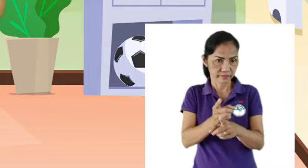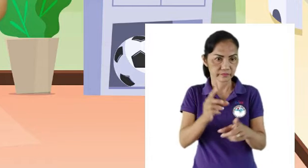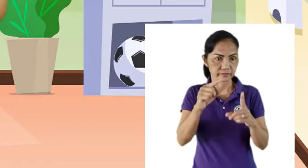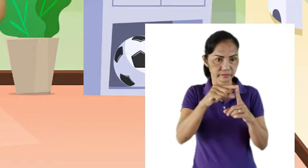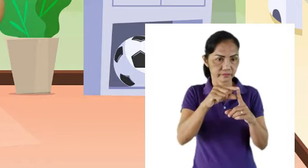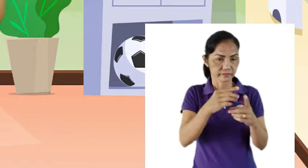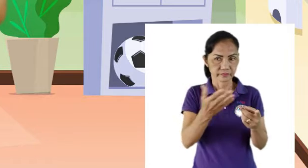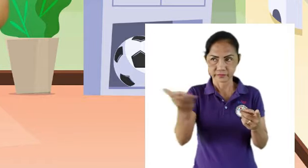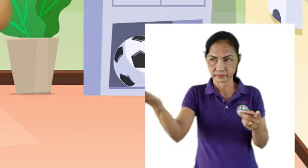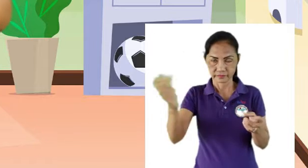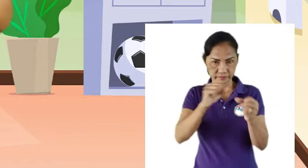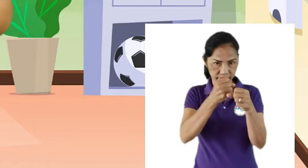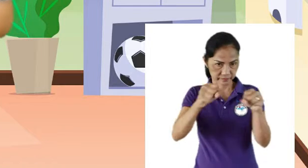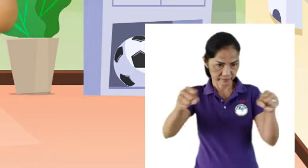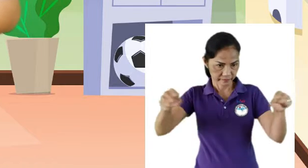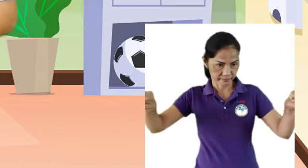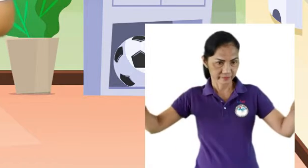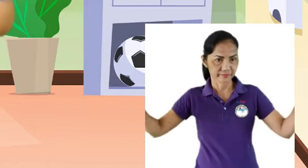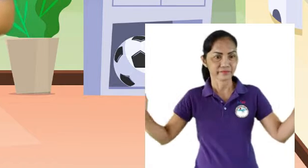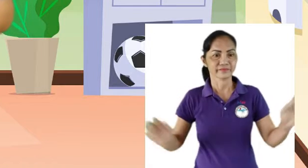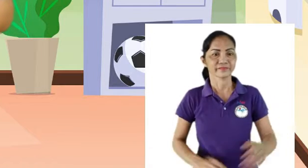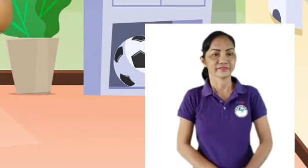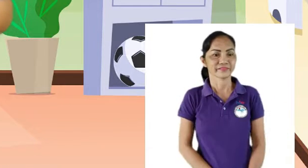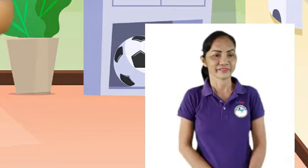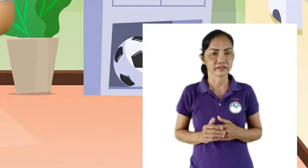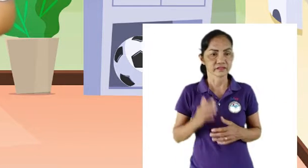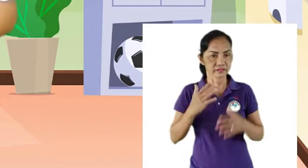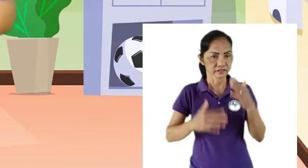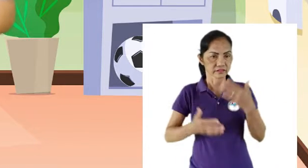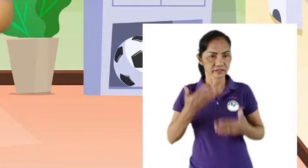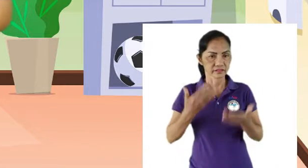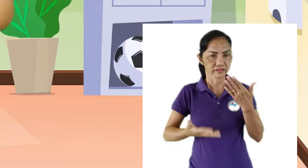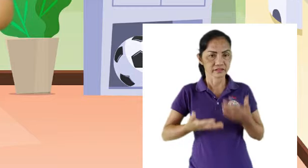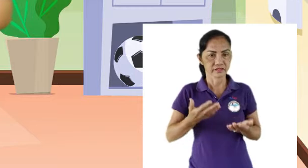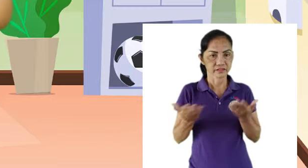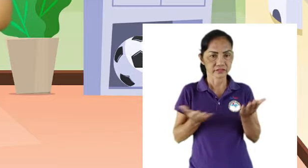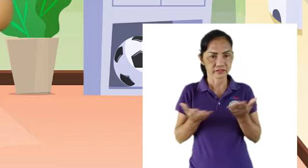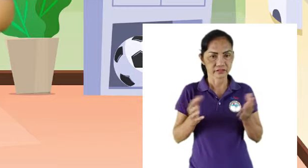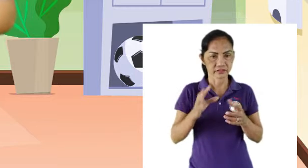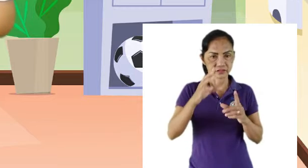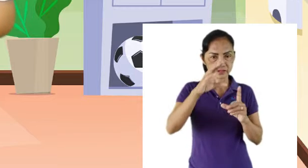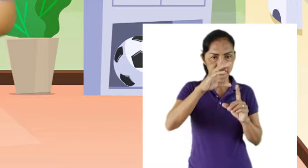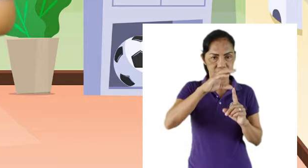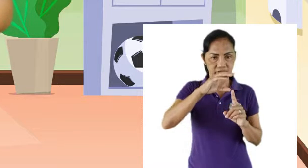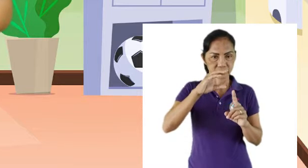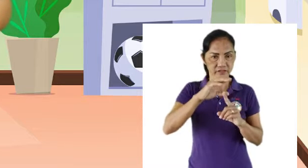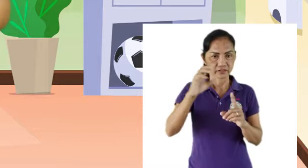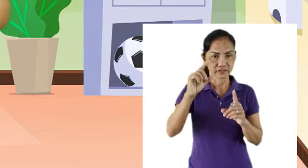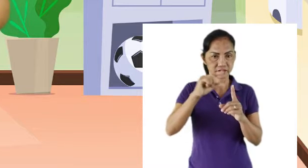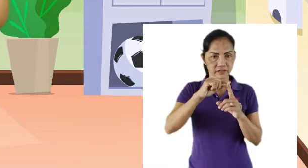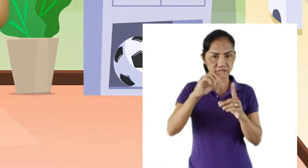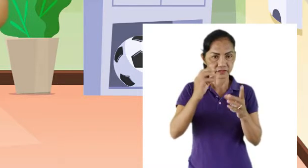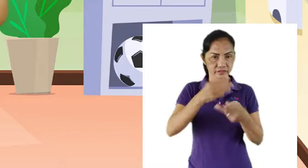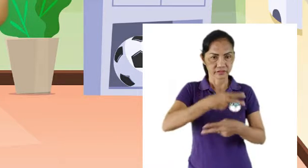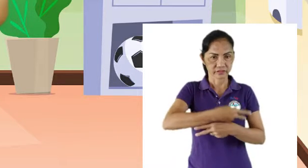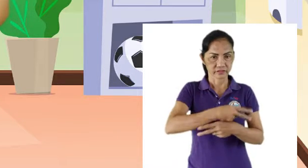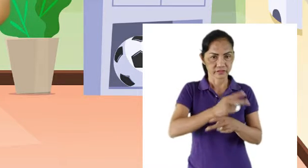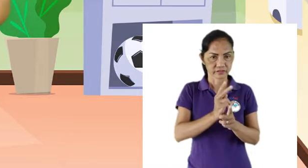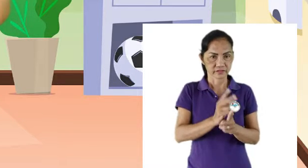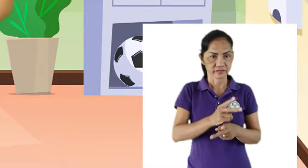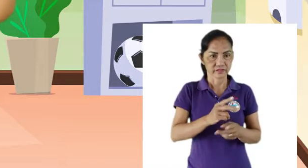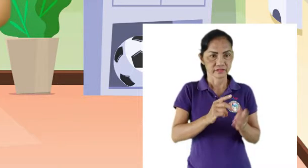right words in his or her sentences. The process where you choose your words properly is